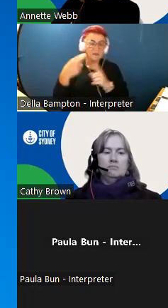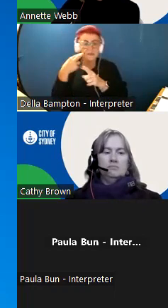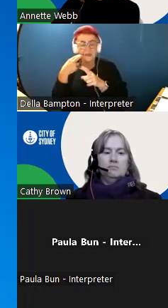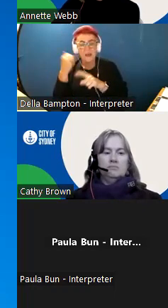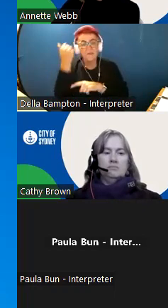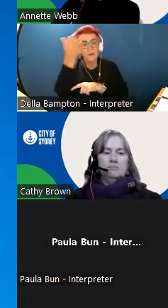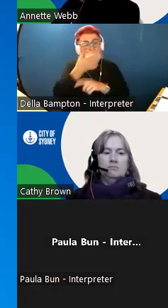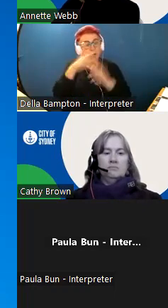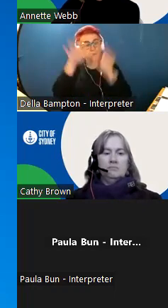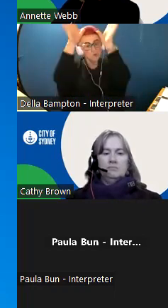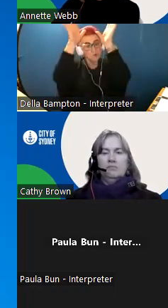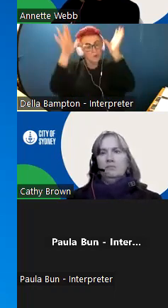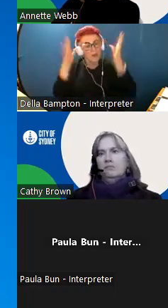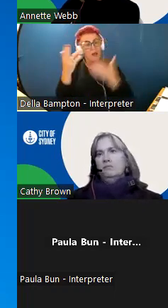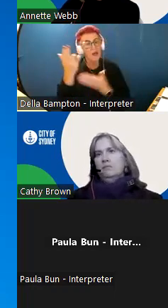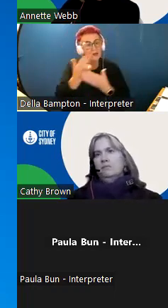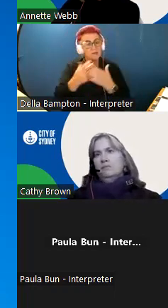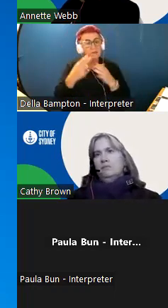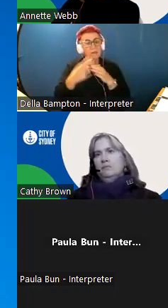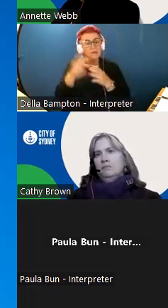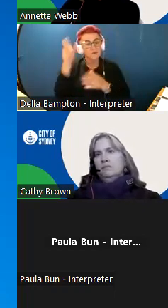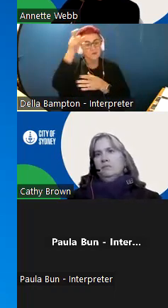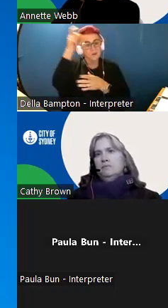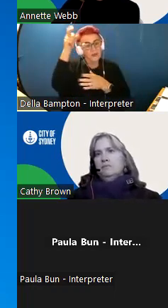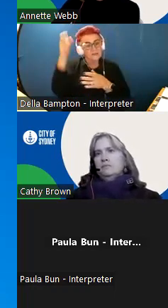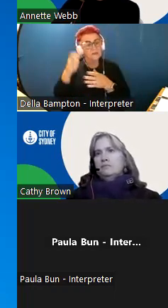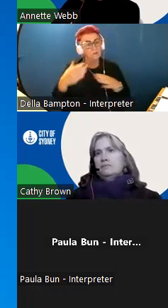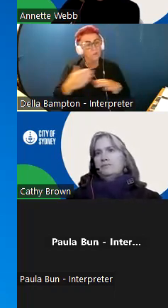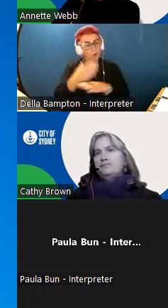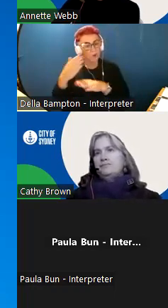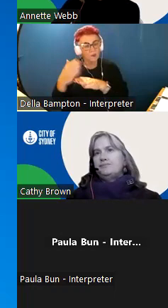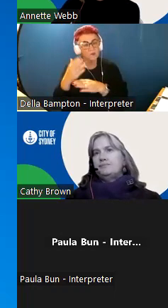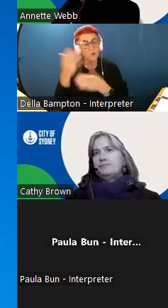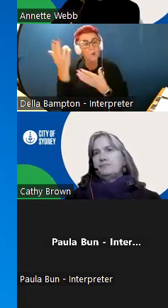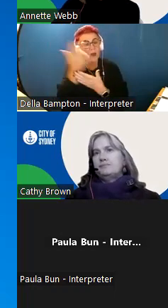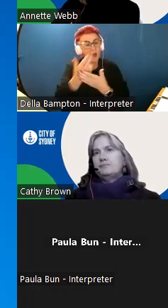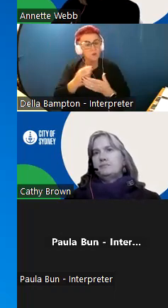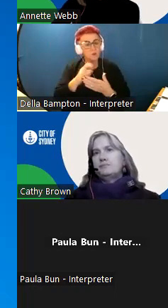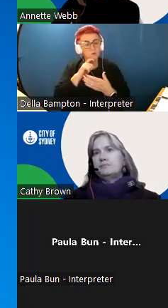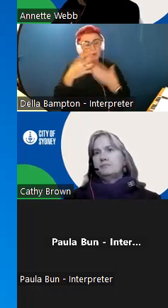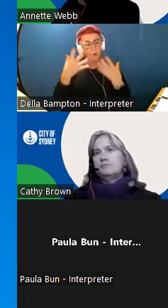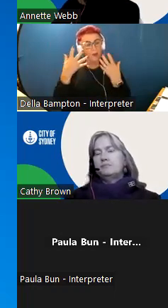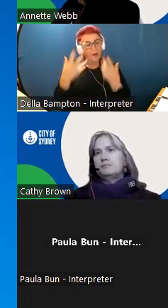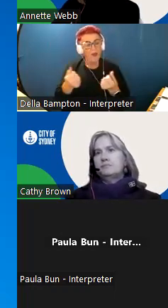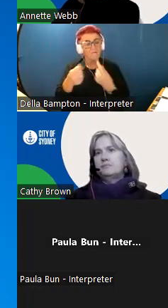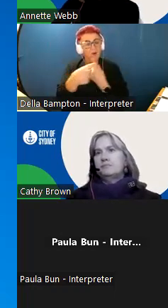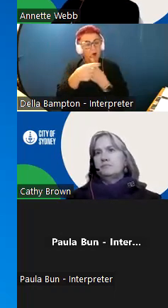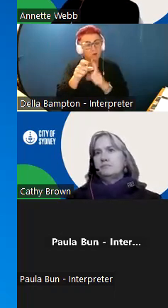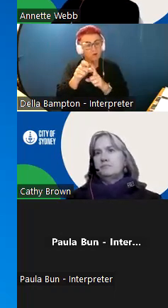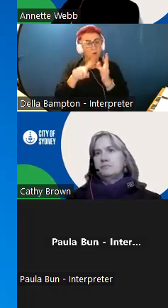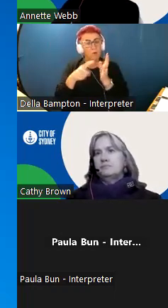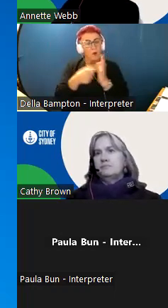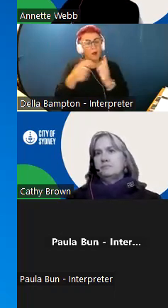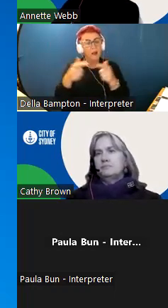Torres Strait Islander artists and creative practitioners, and artists or creative practitioners who are culturally and